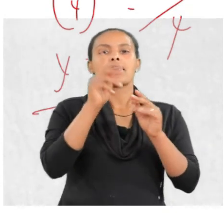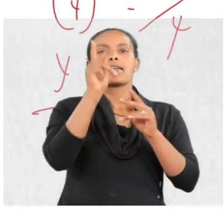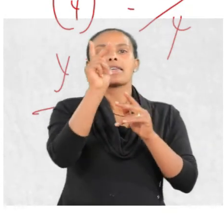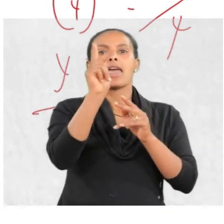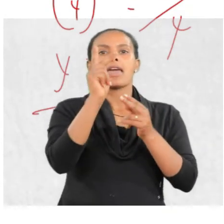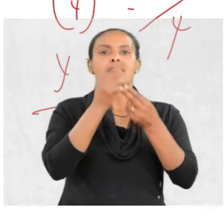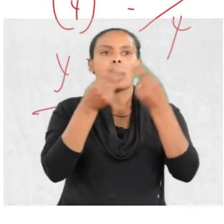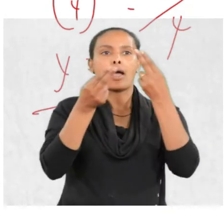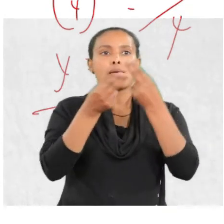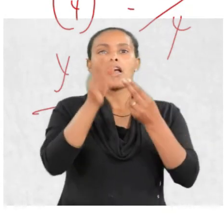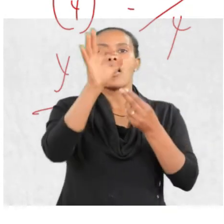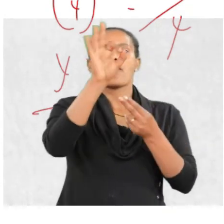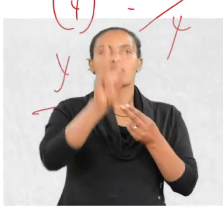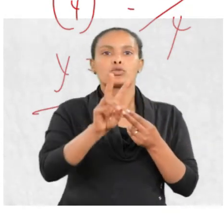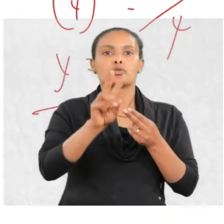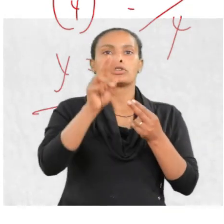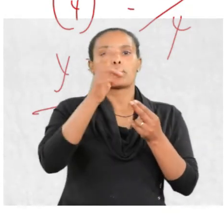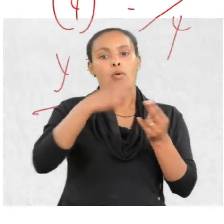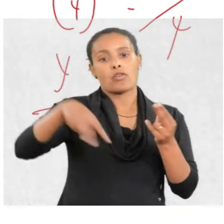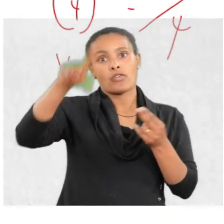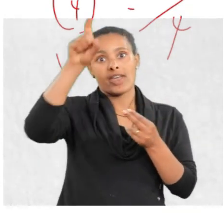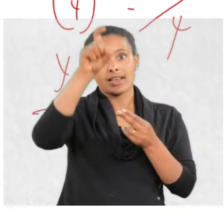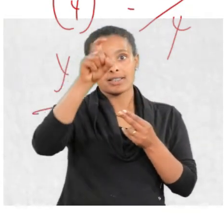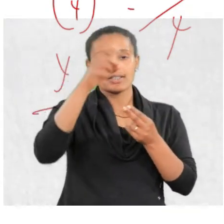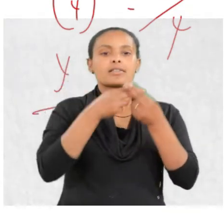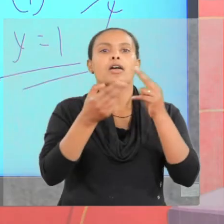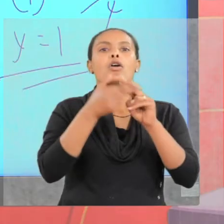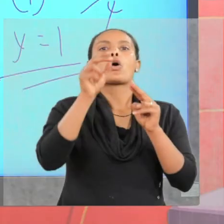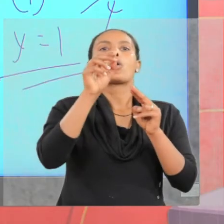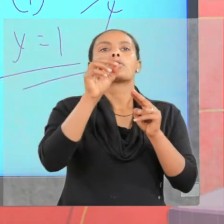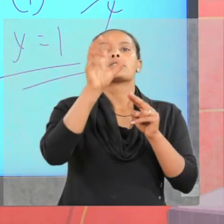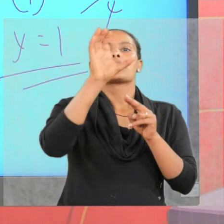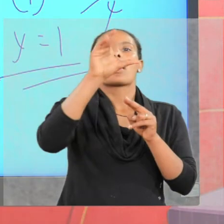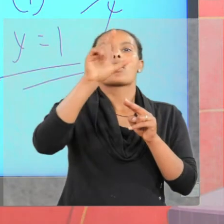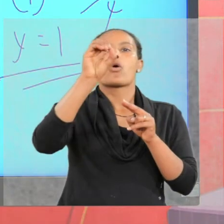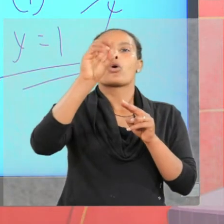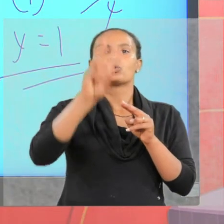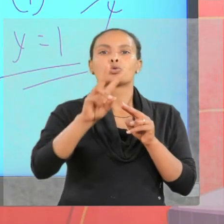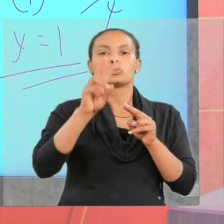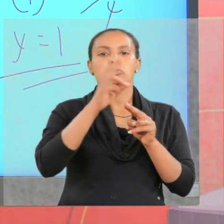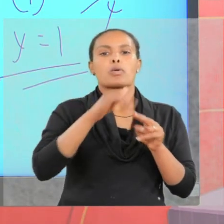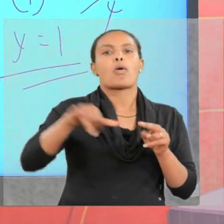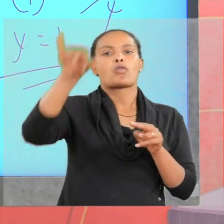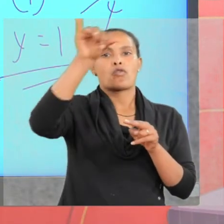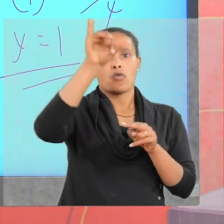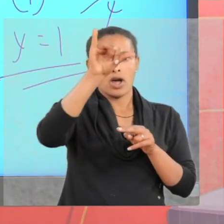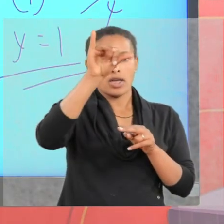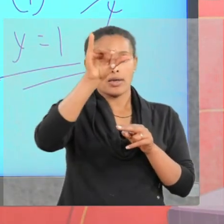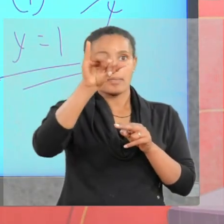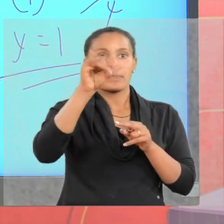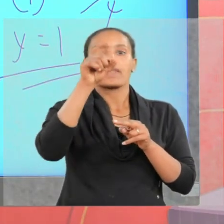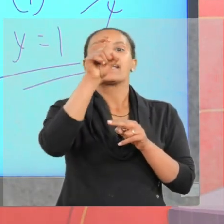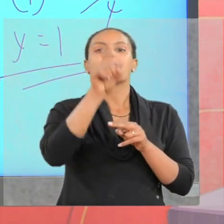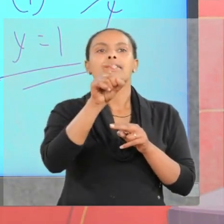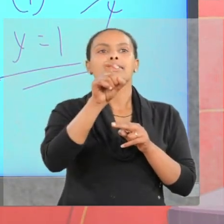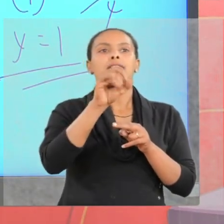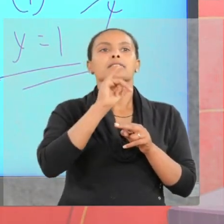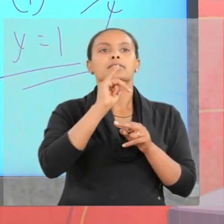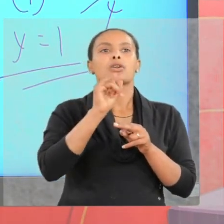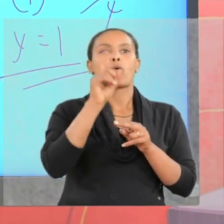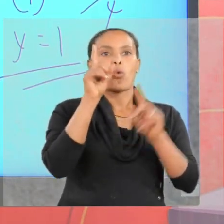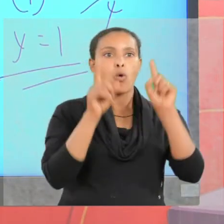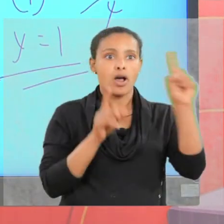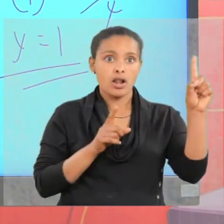times concentration of F2 to the power of X times concentration of ClO2 to the power of Y. X is